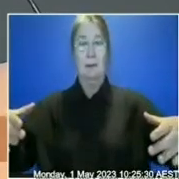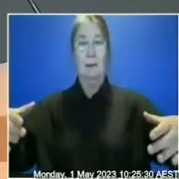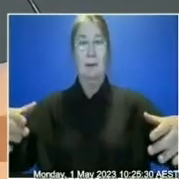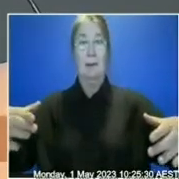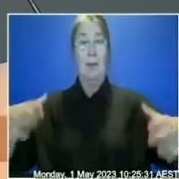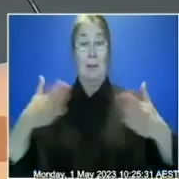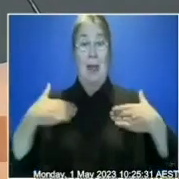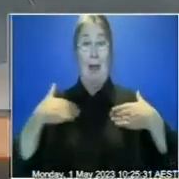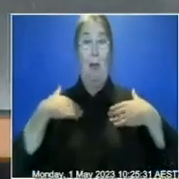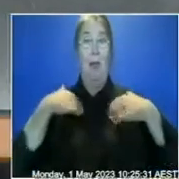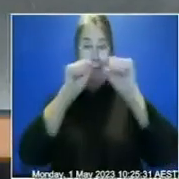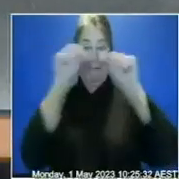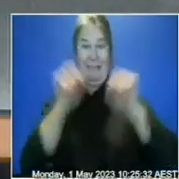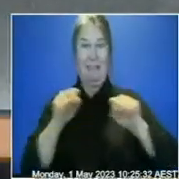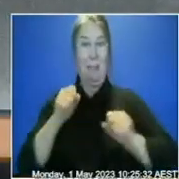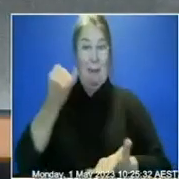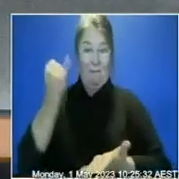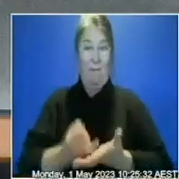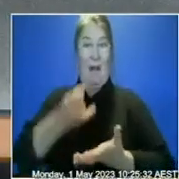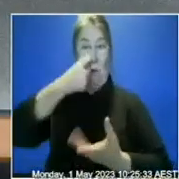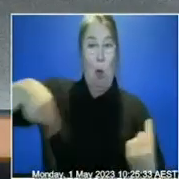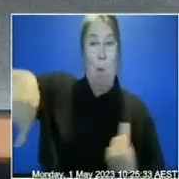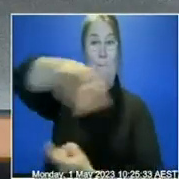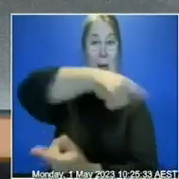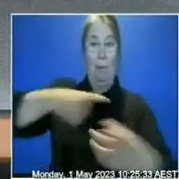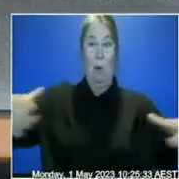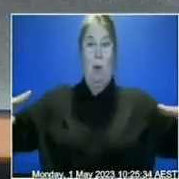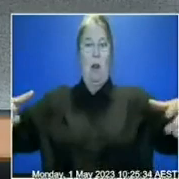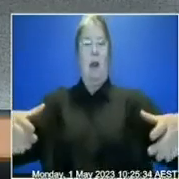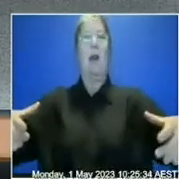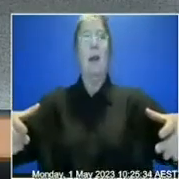First Peoples are overrepresented in a lot of the